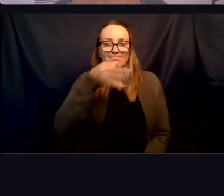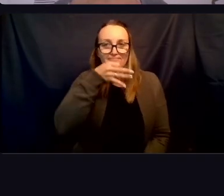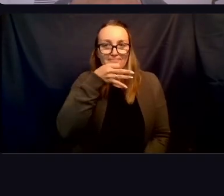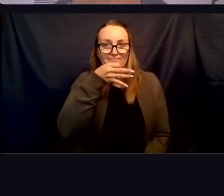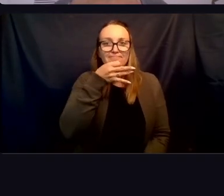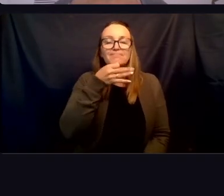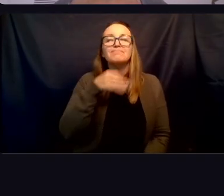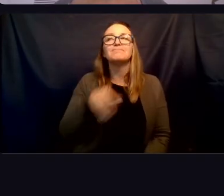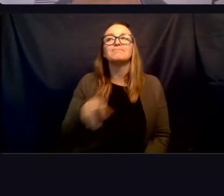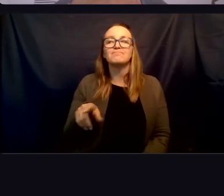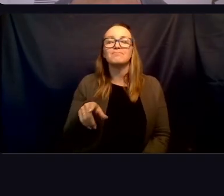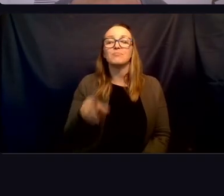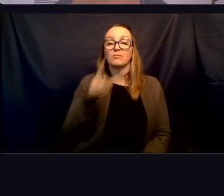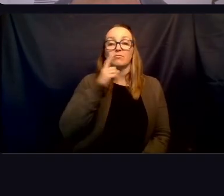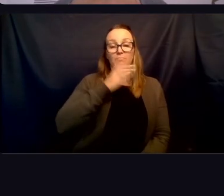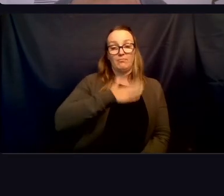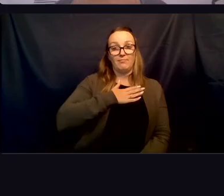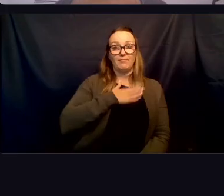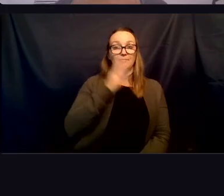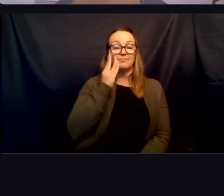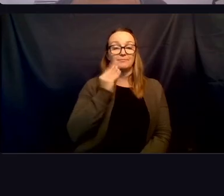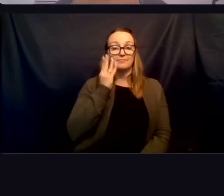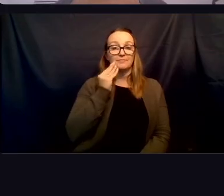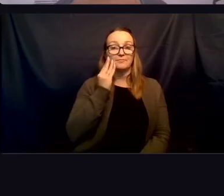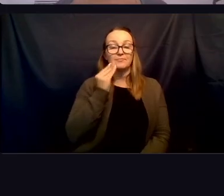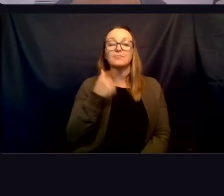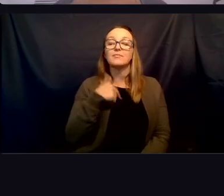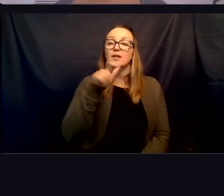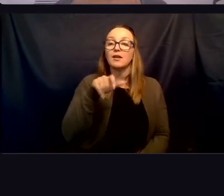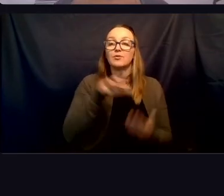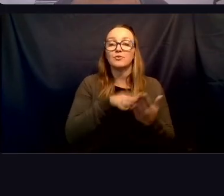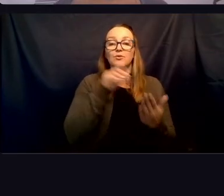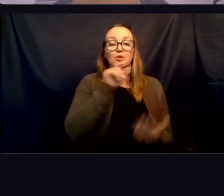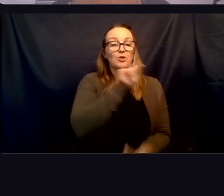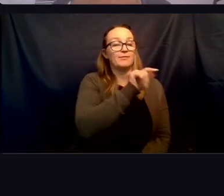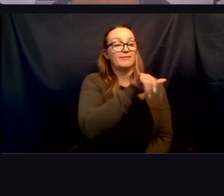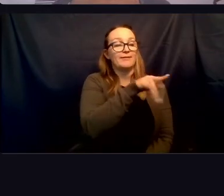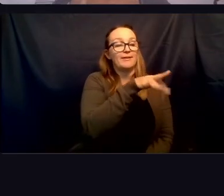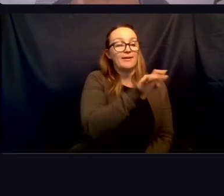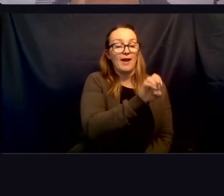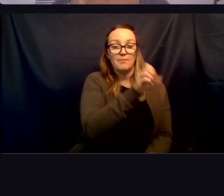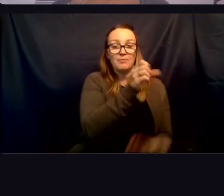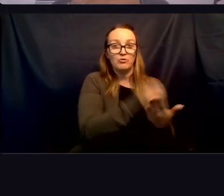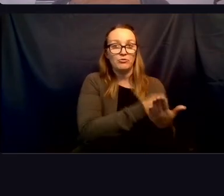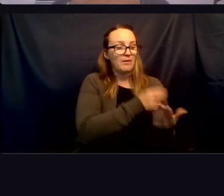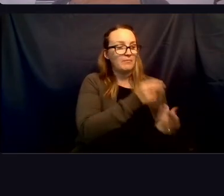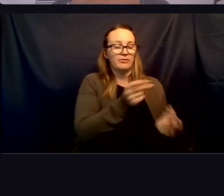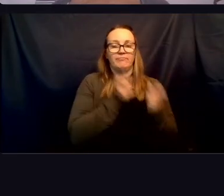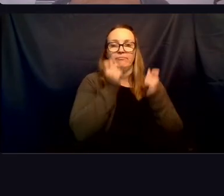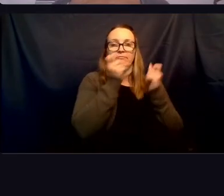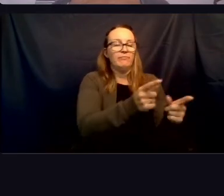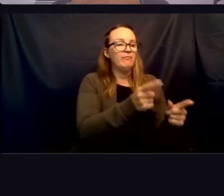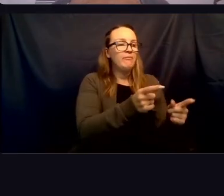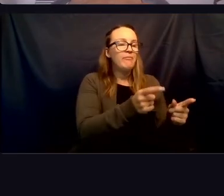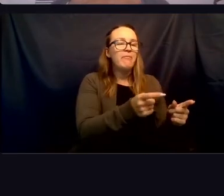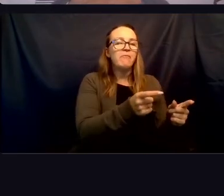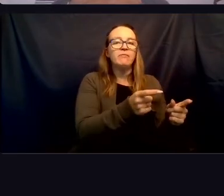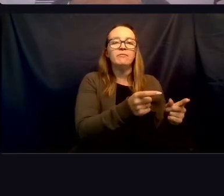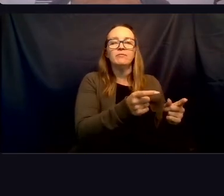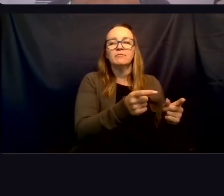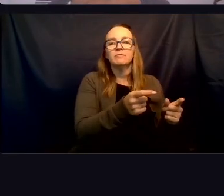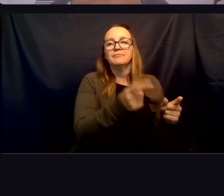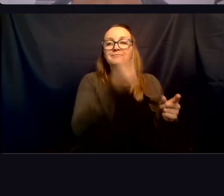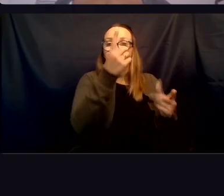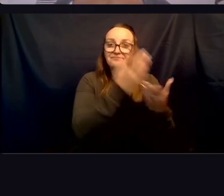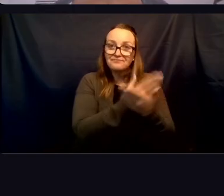When it came to my experience, I had to learn TypeScript on the fly. One of the things that, for